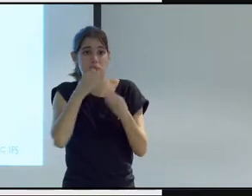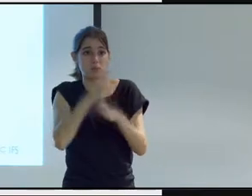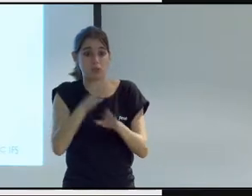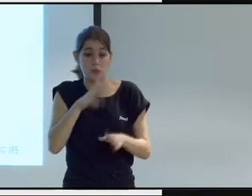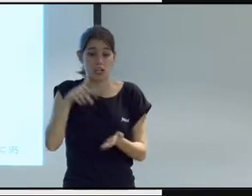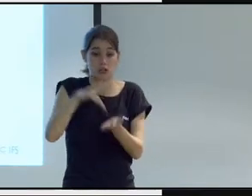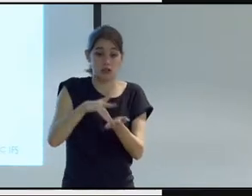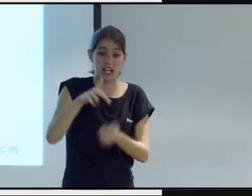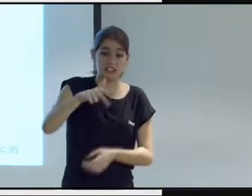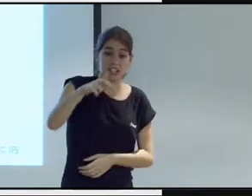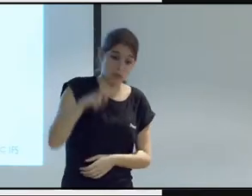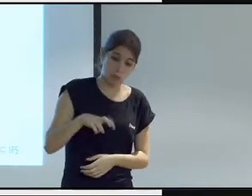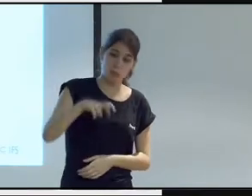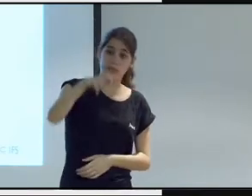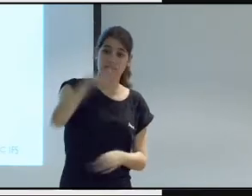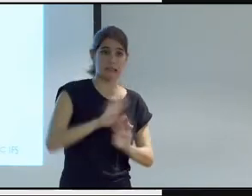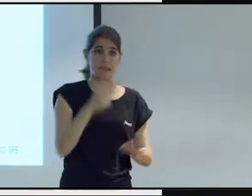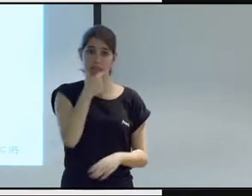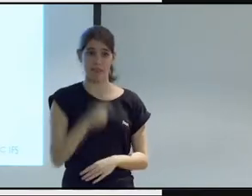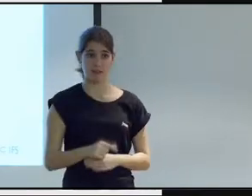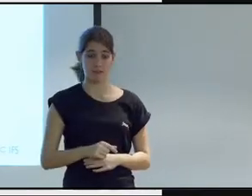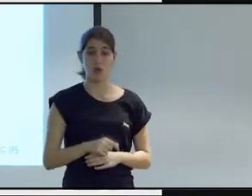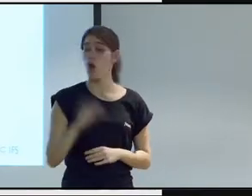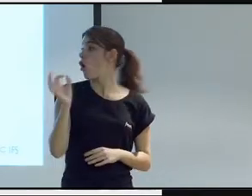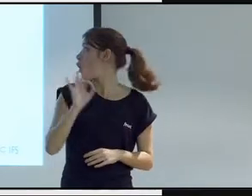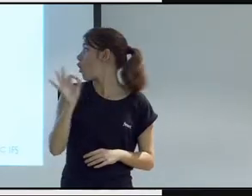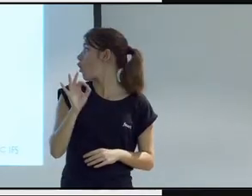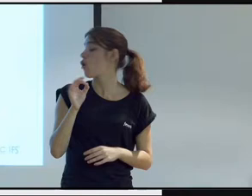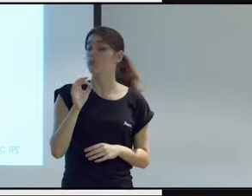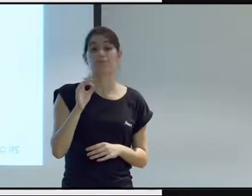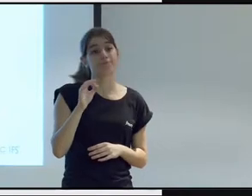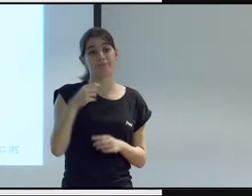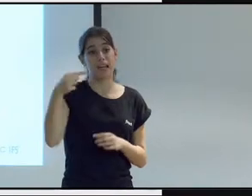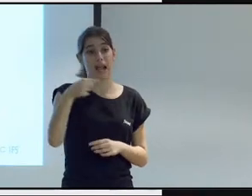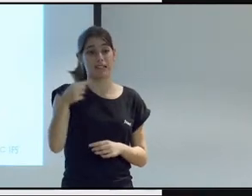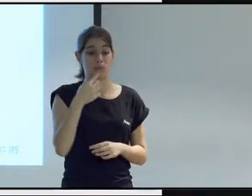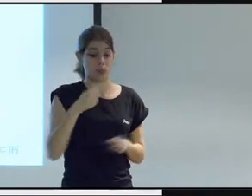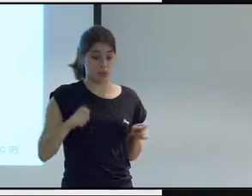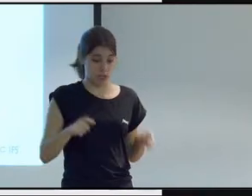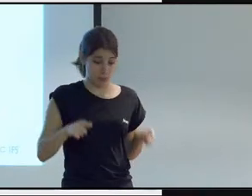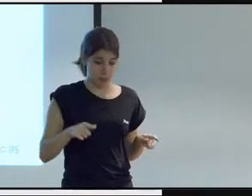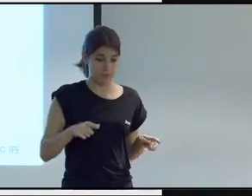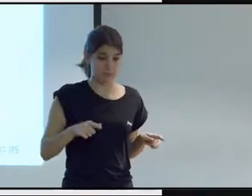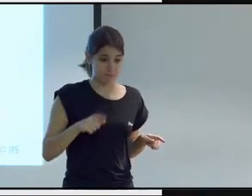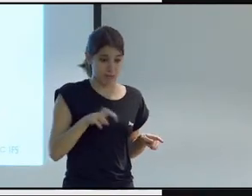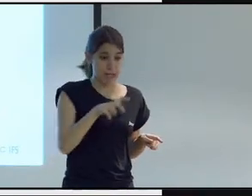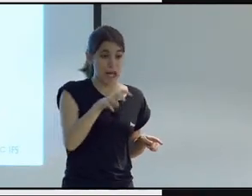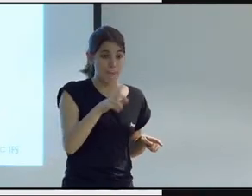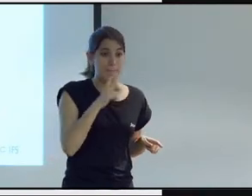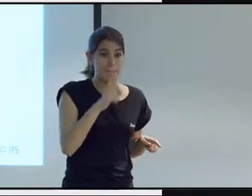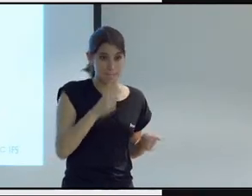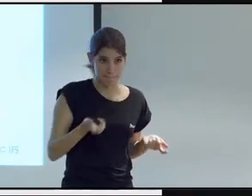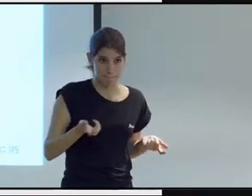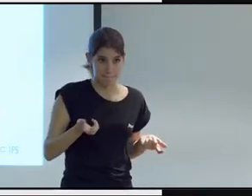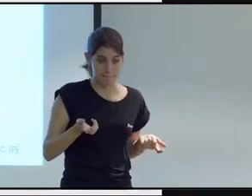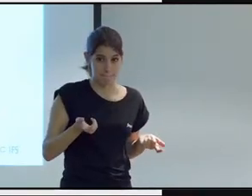stairs. The person will reach the stairs and will climb up the stairs. Or it might be unfavorable. We see a person in a wheelchair